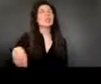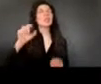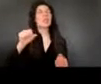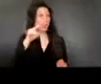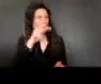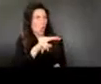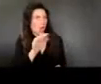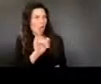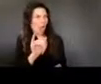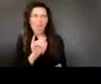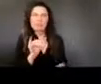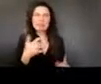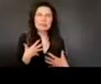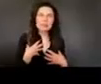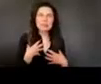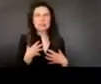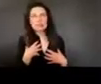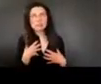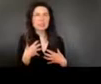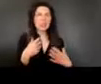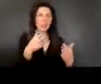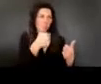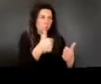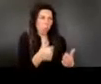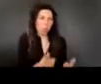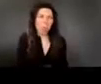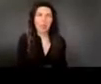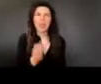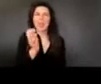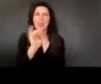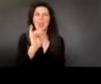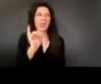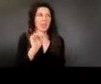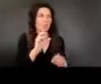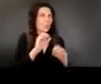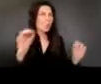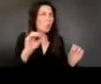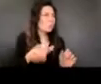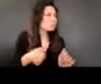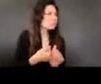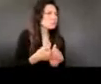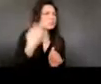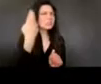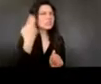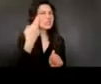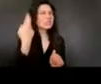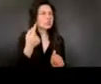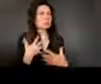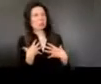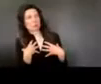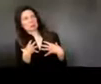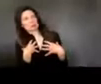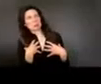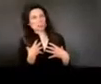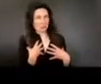being without, their devolution as being without a cause or a reason. And so what's sort